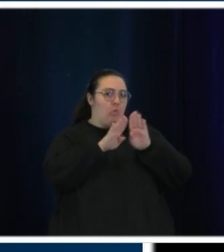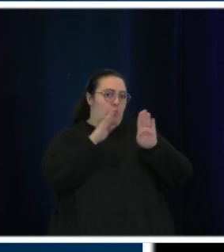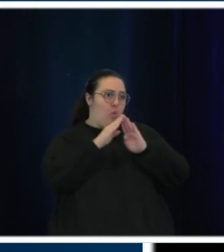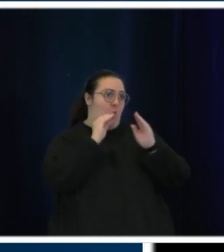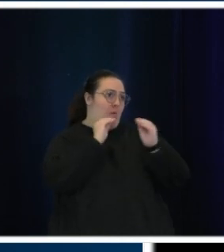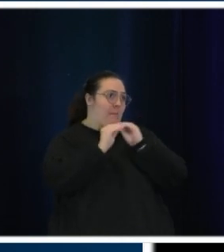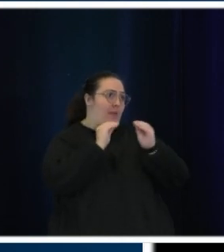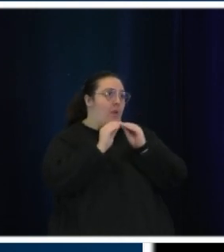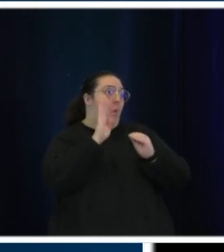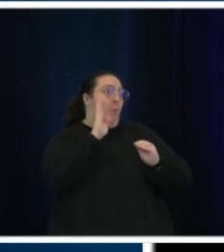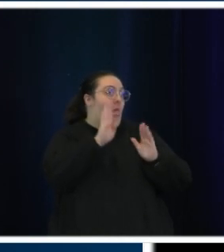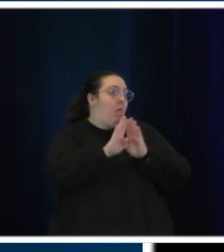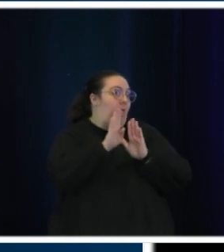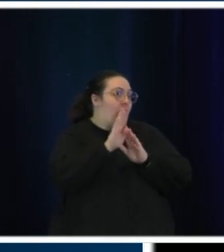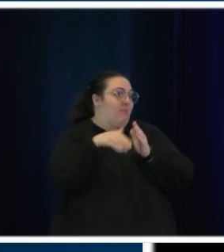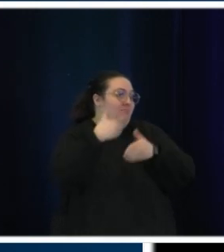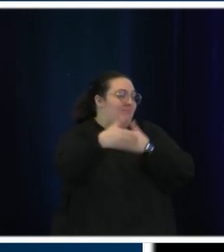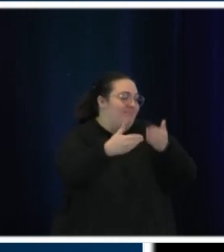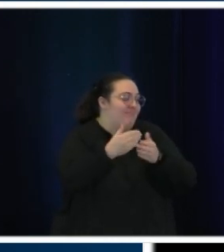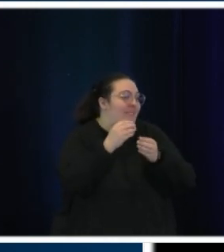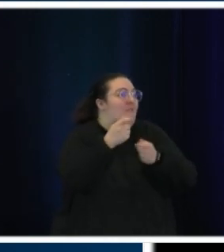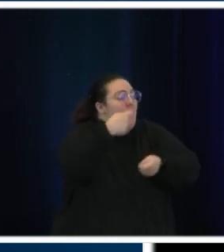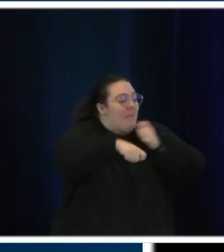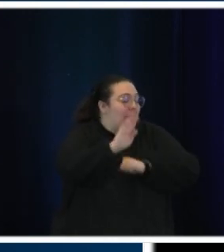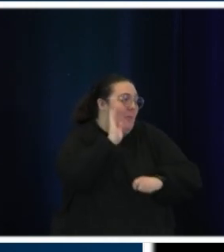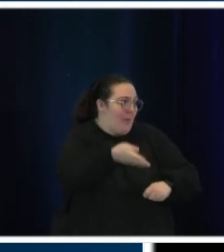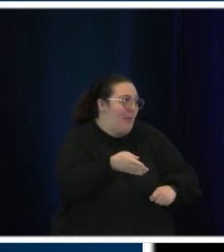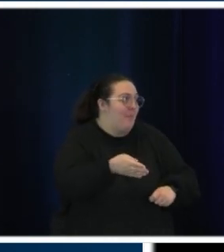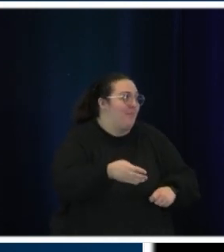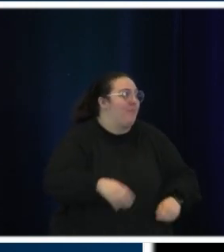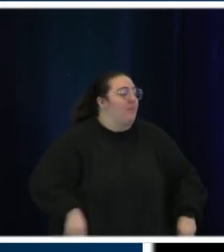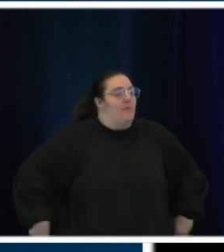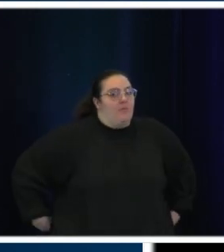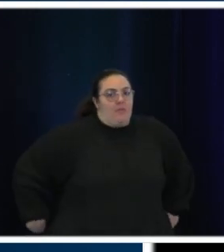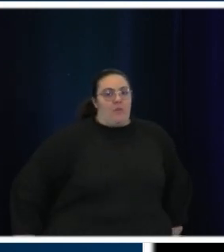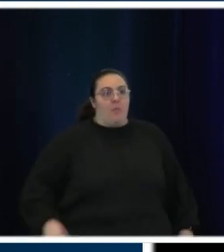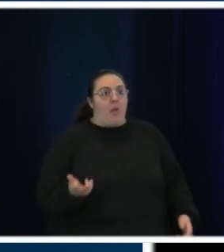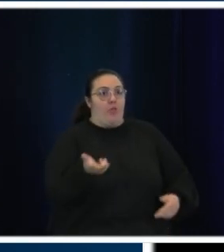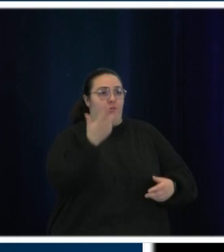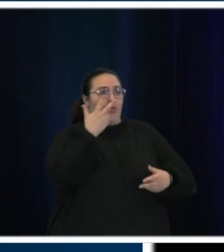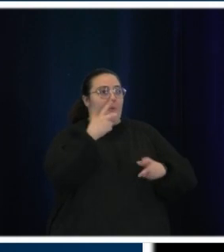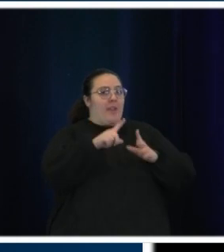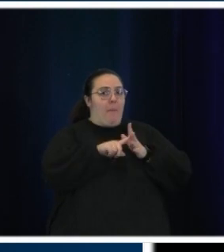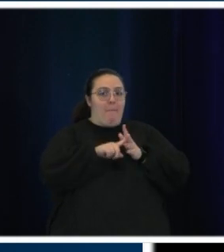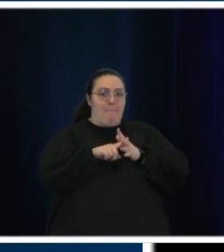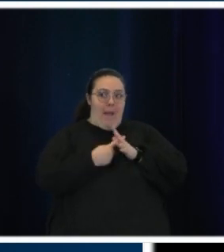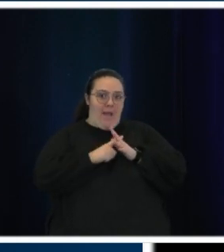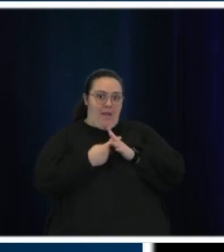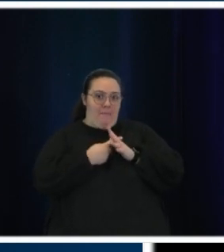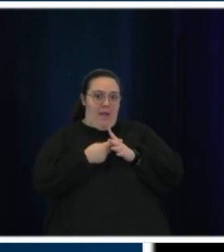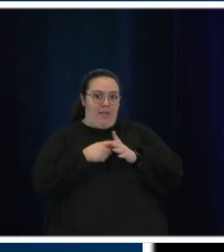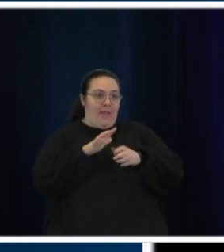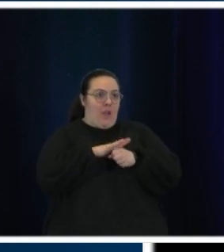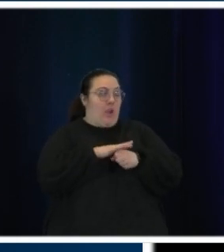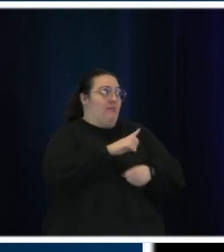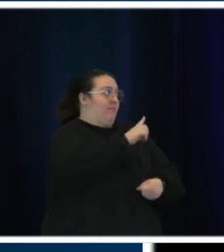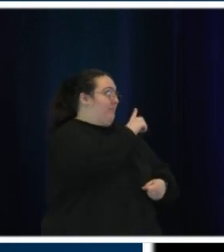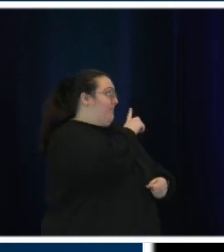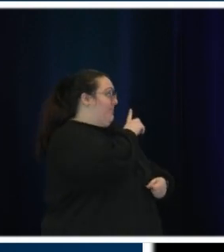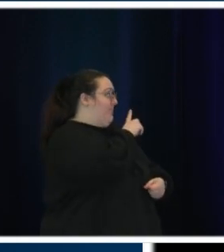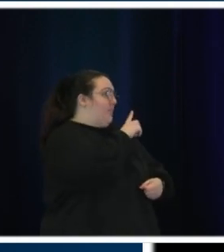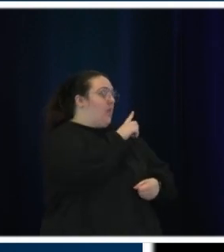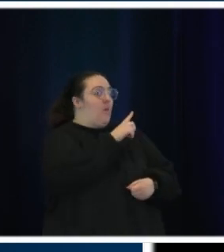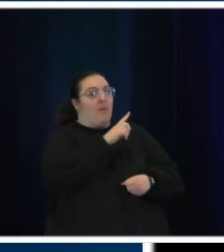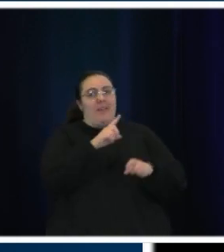we'll be doing as well. So here are the three pilot areas. You know, again, these are the many partners that